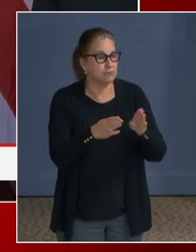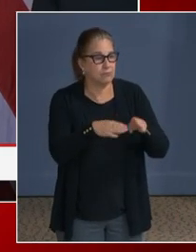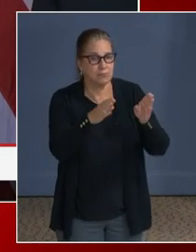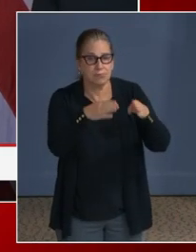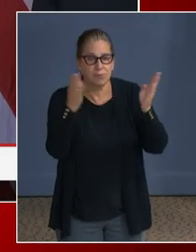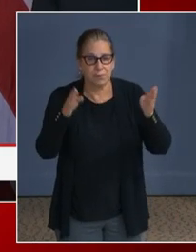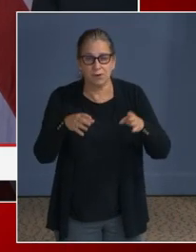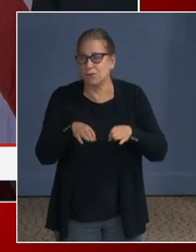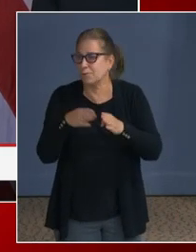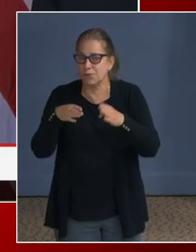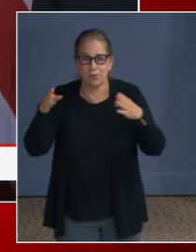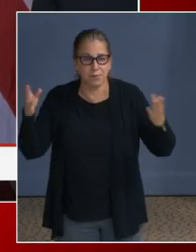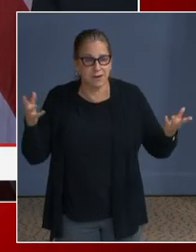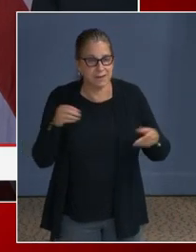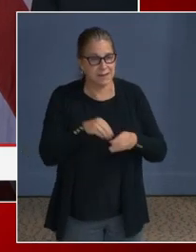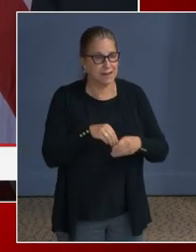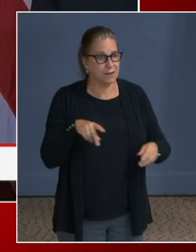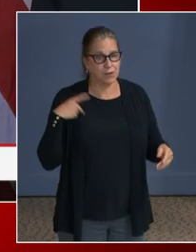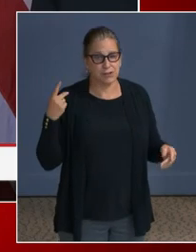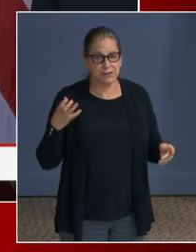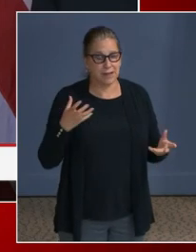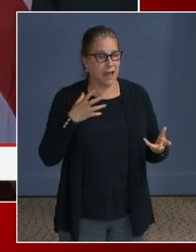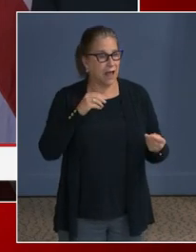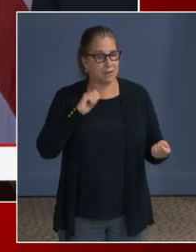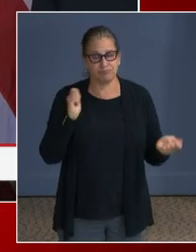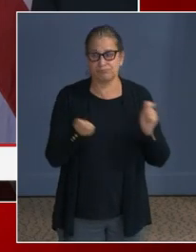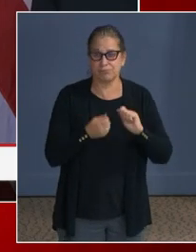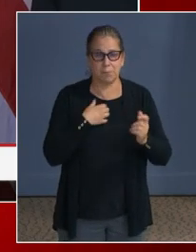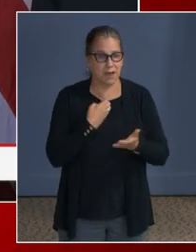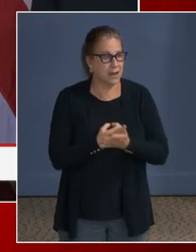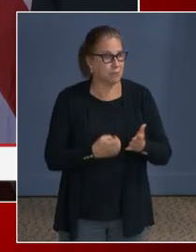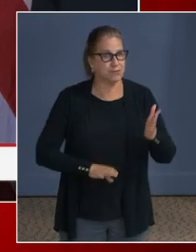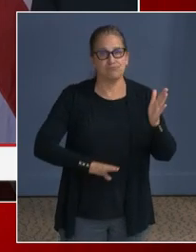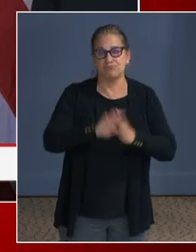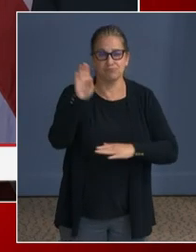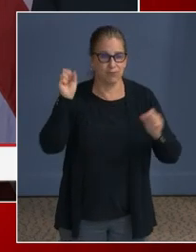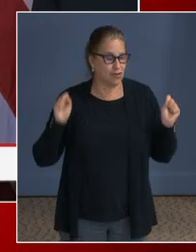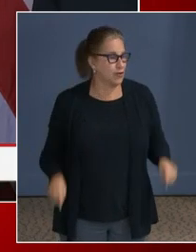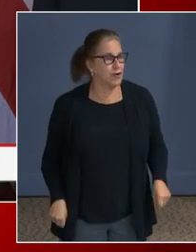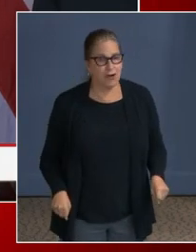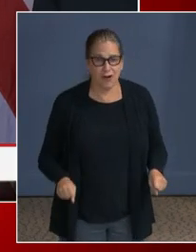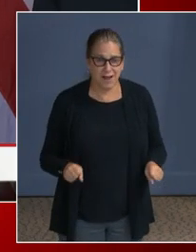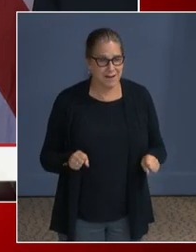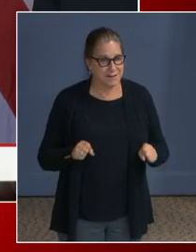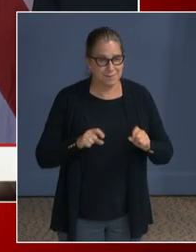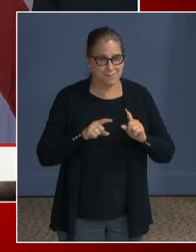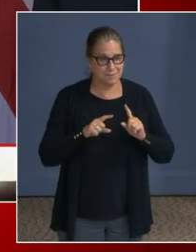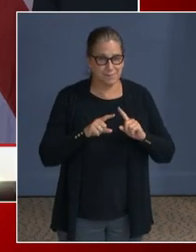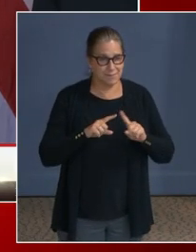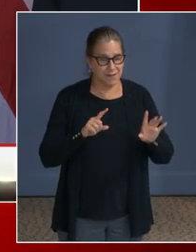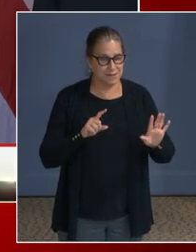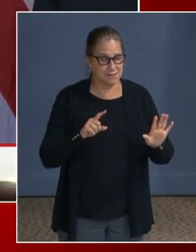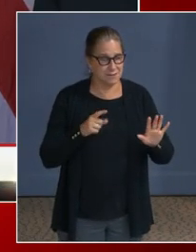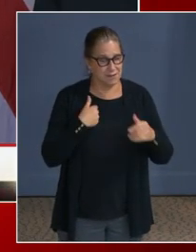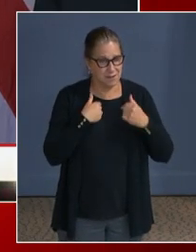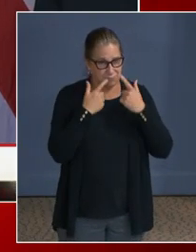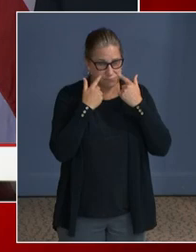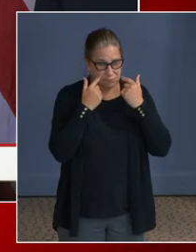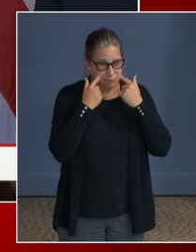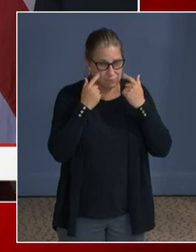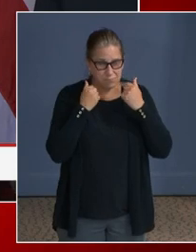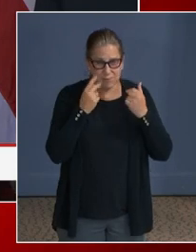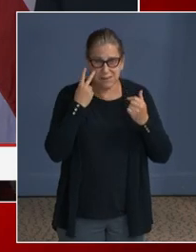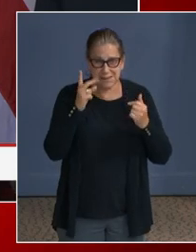would turn our economy back on. I go in parts of DC and I'm almost in tears with